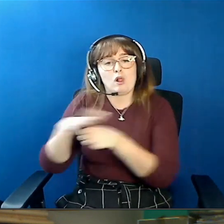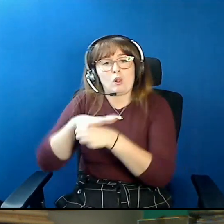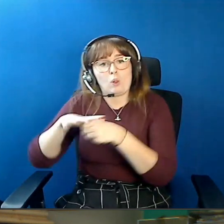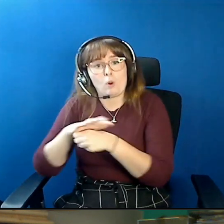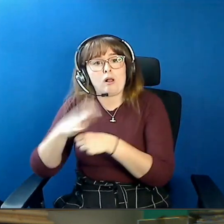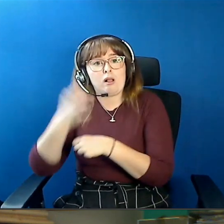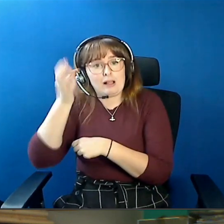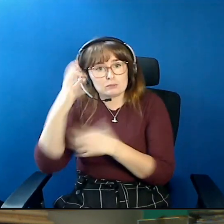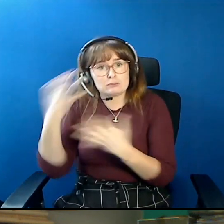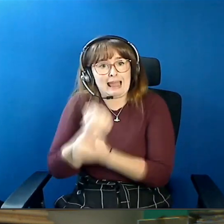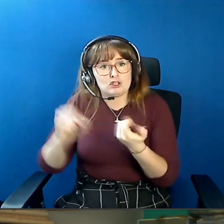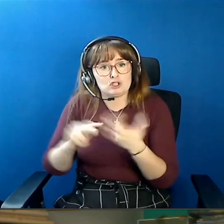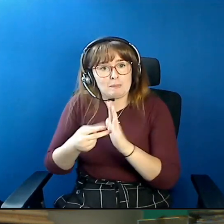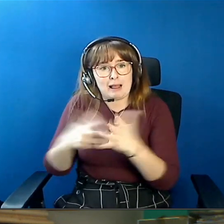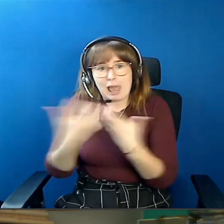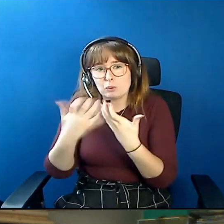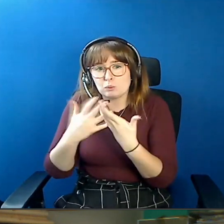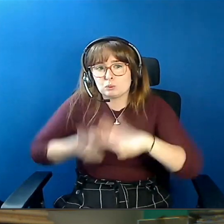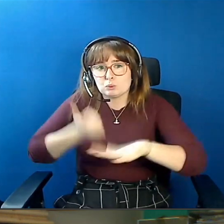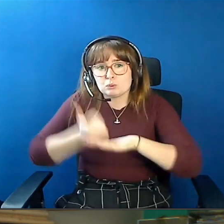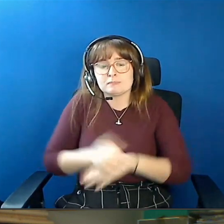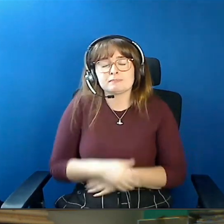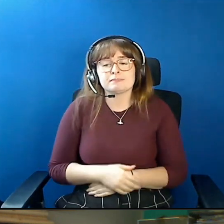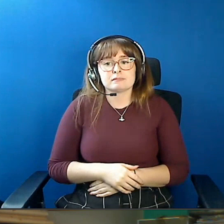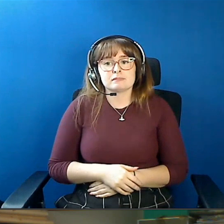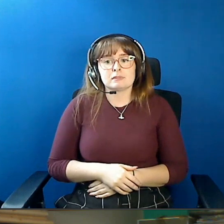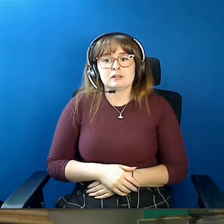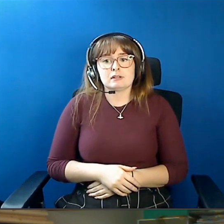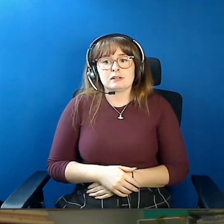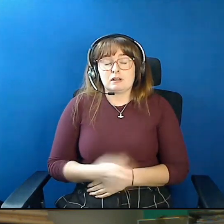plan? Thanks, Jamie. Yeah, I think it's a